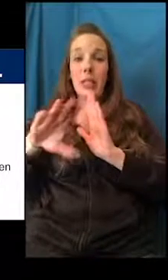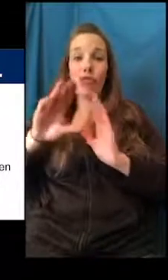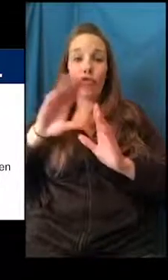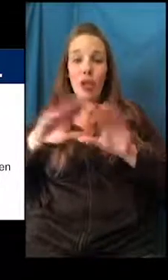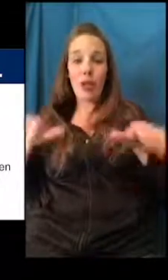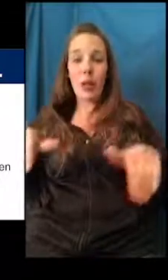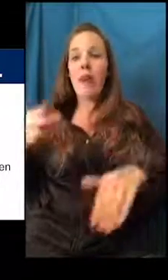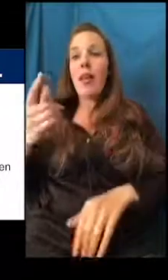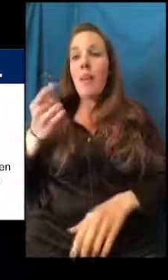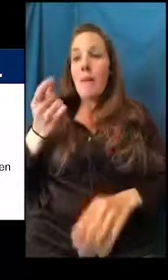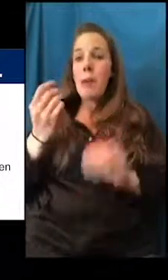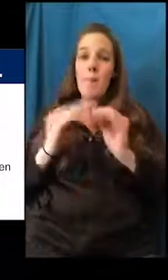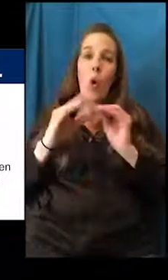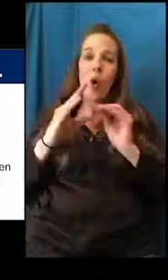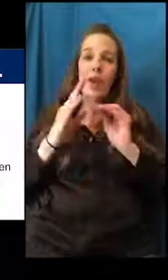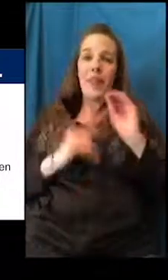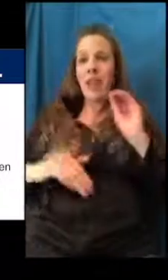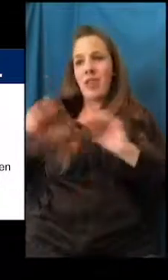adult population.